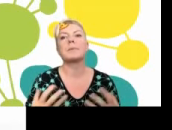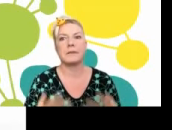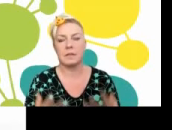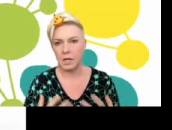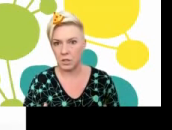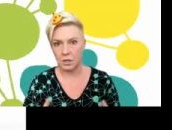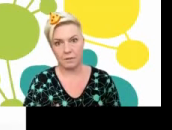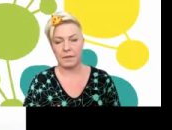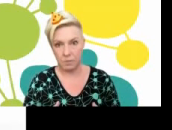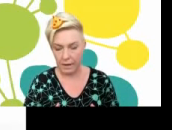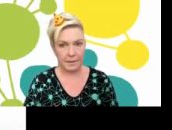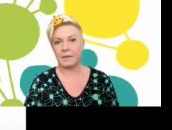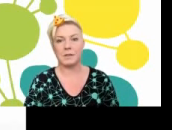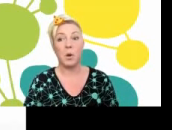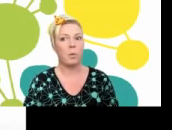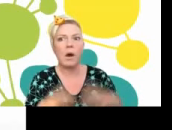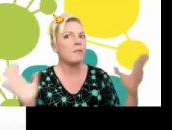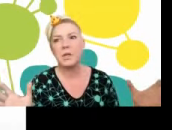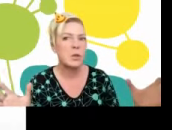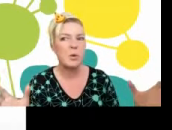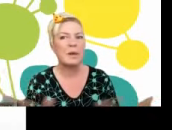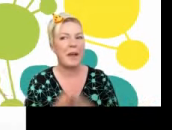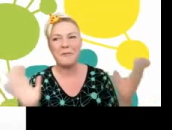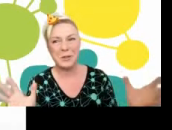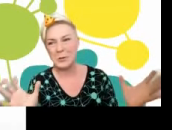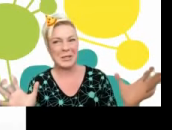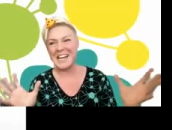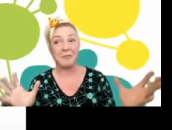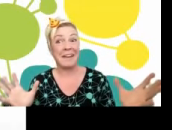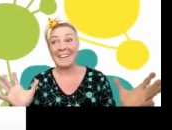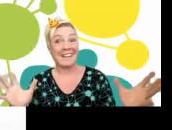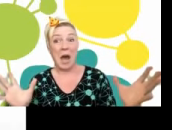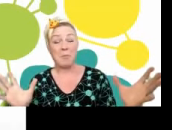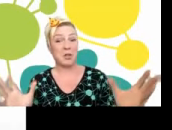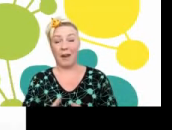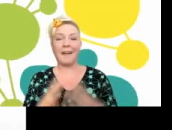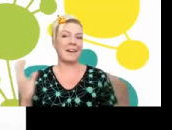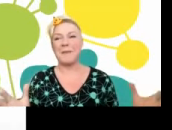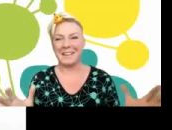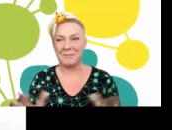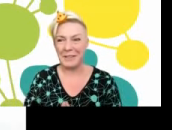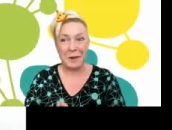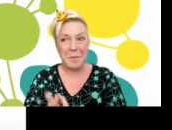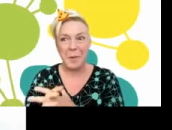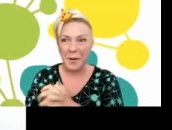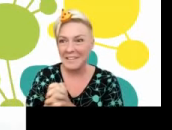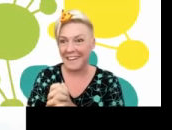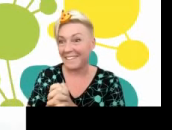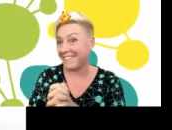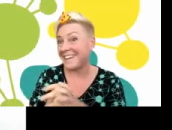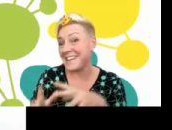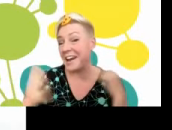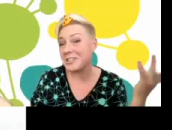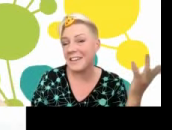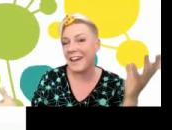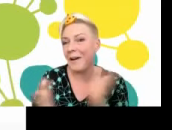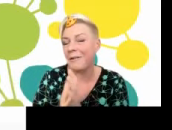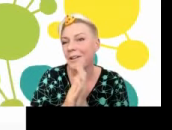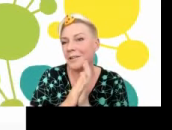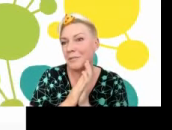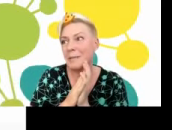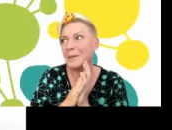visual representation of this, right? Because we all visual, we love visual stuff. Shraddha made a really great point that that is